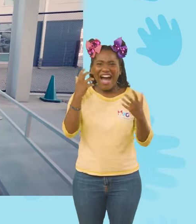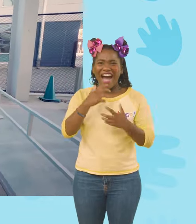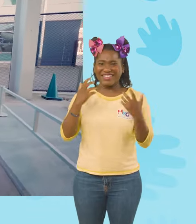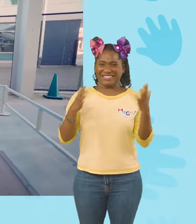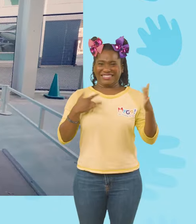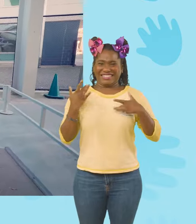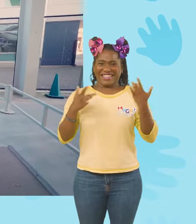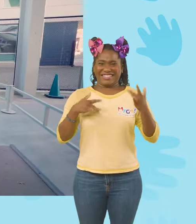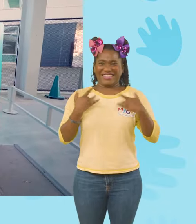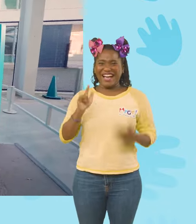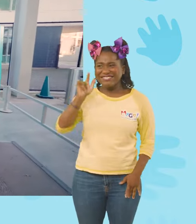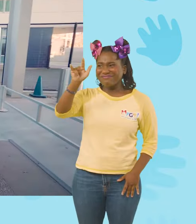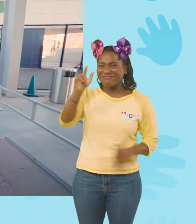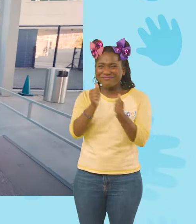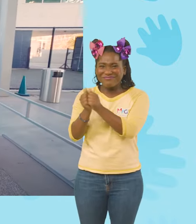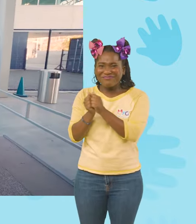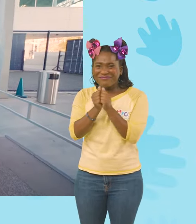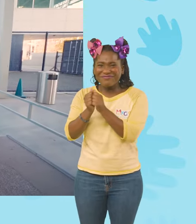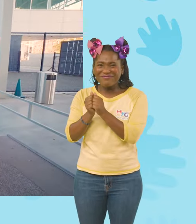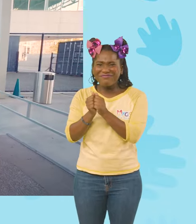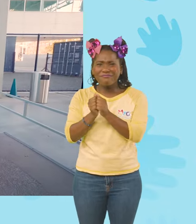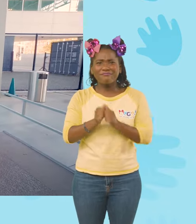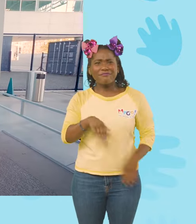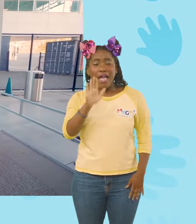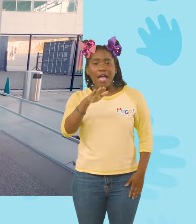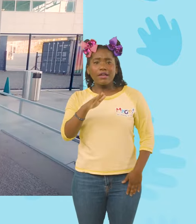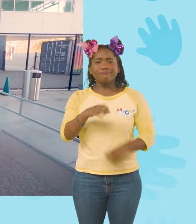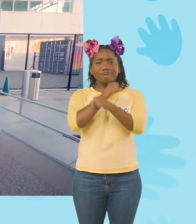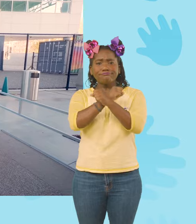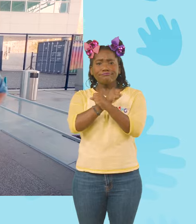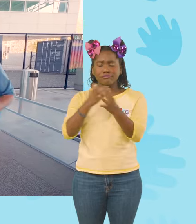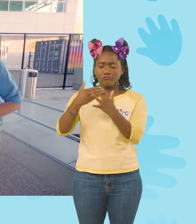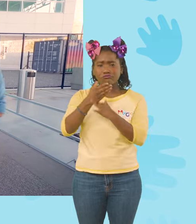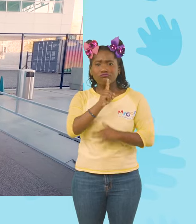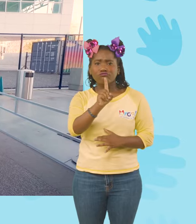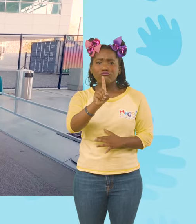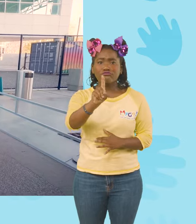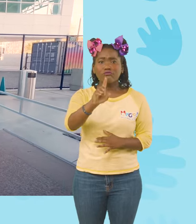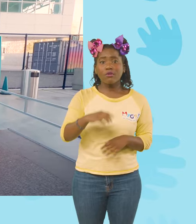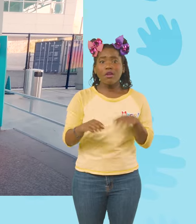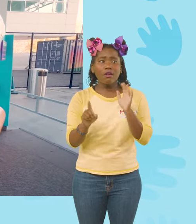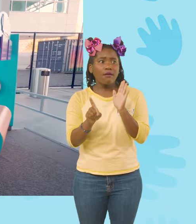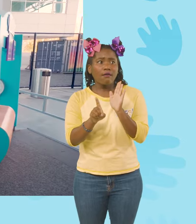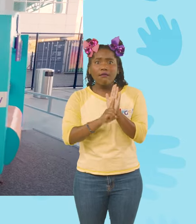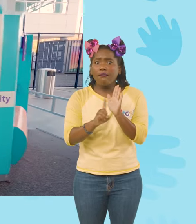I am so excited for our trip together. Hey, we have to go through security, all right?